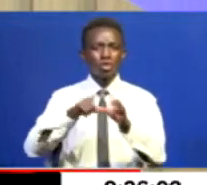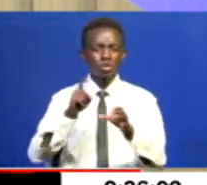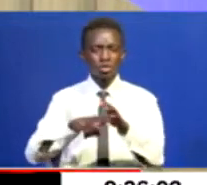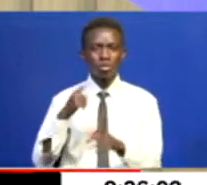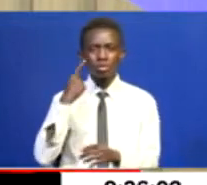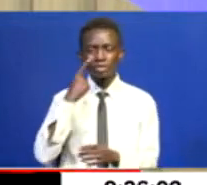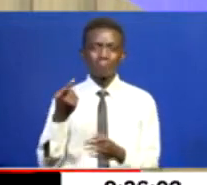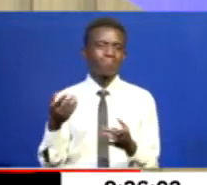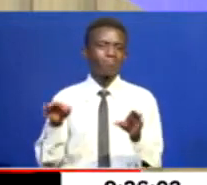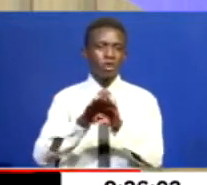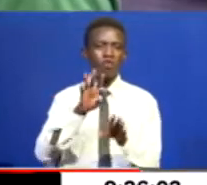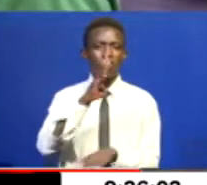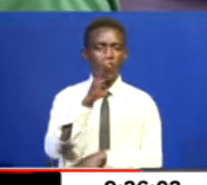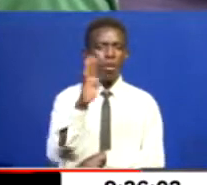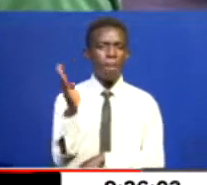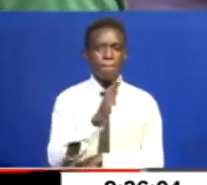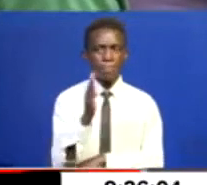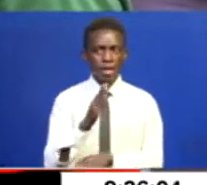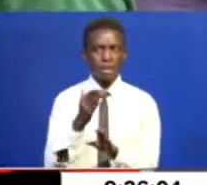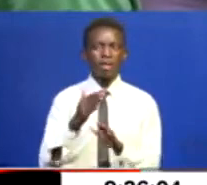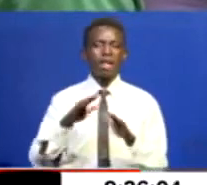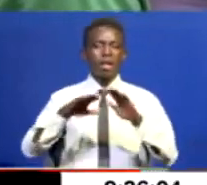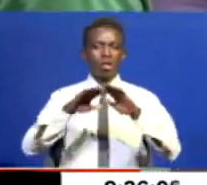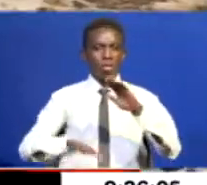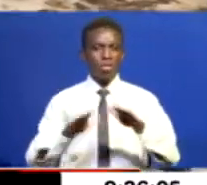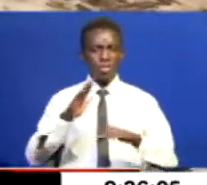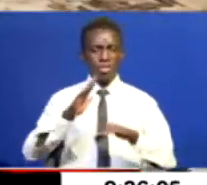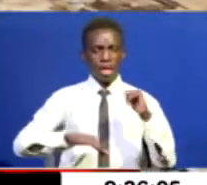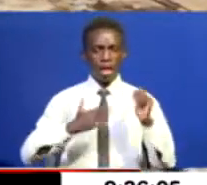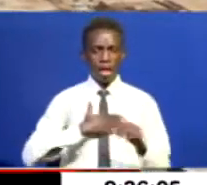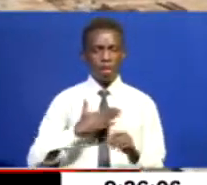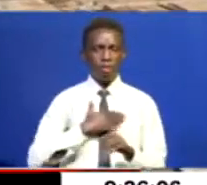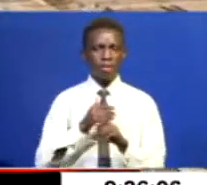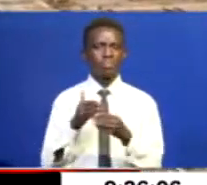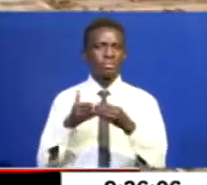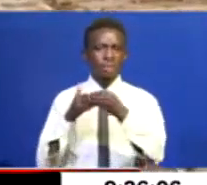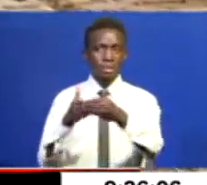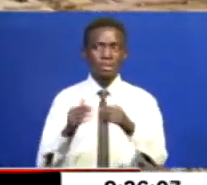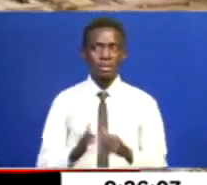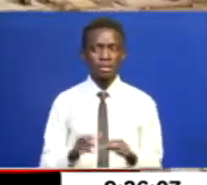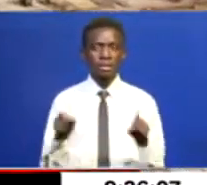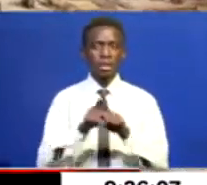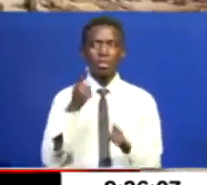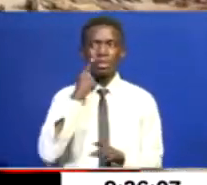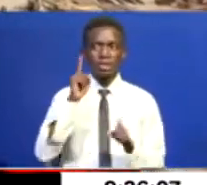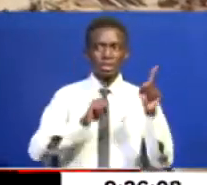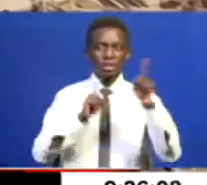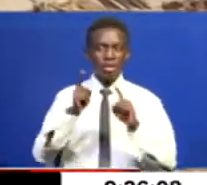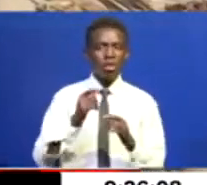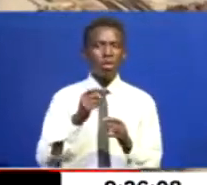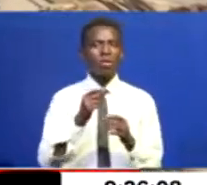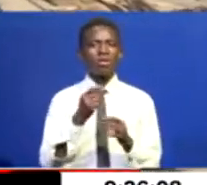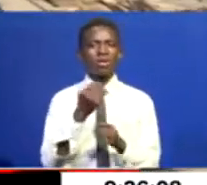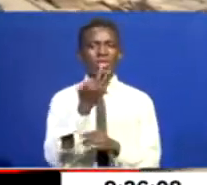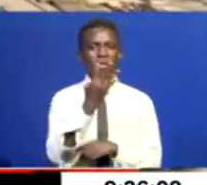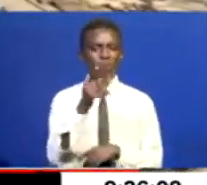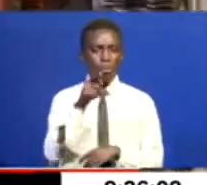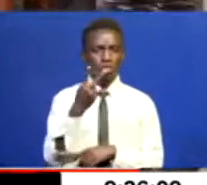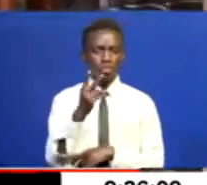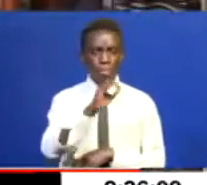billion shillings lower than our guidance. Safaricom says operational costs increased by 34.2% after